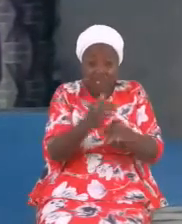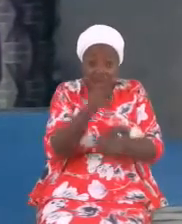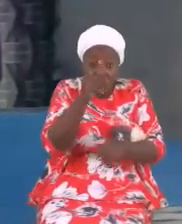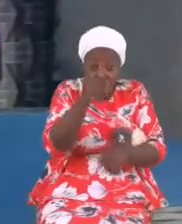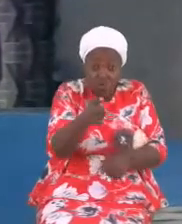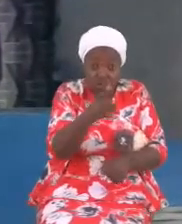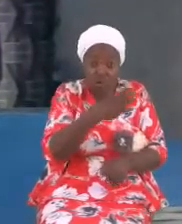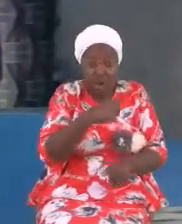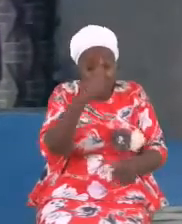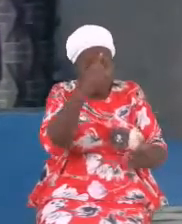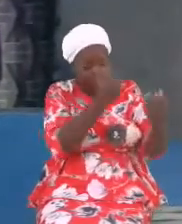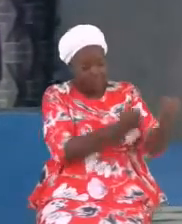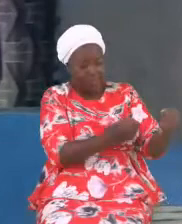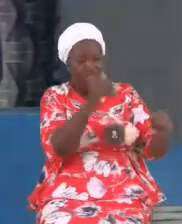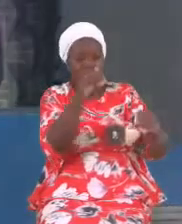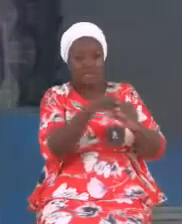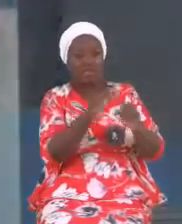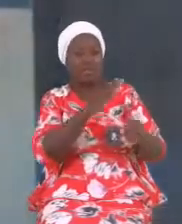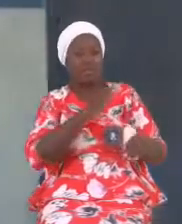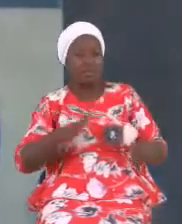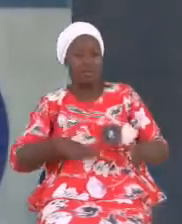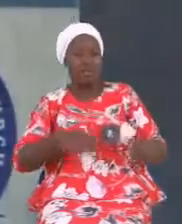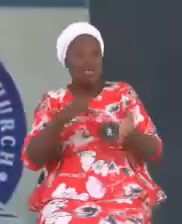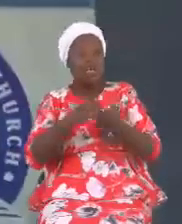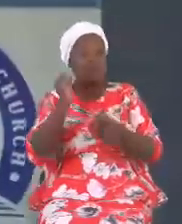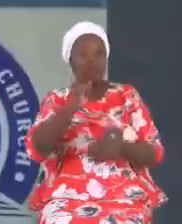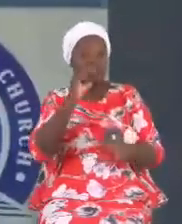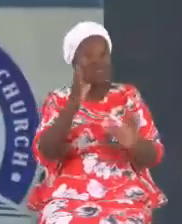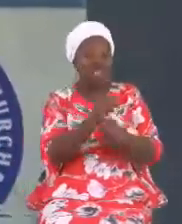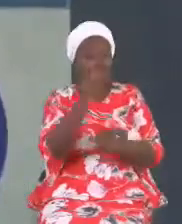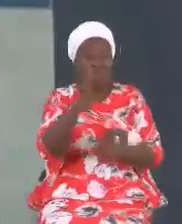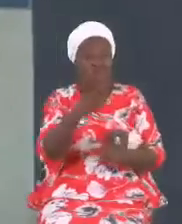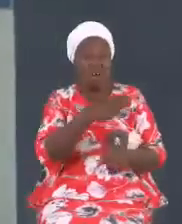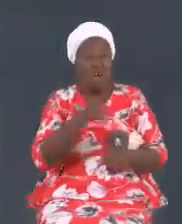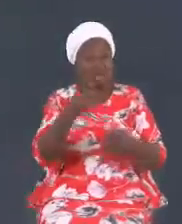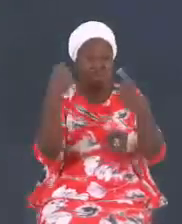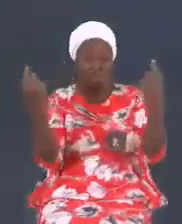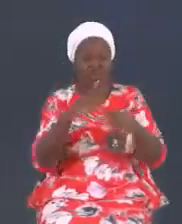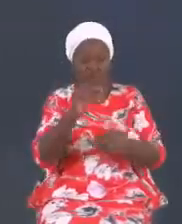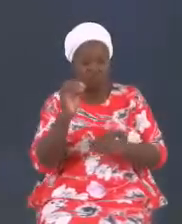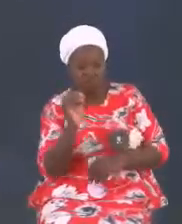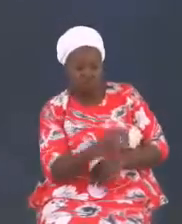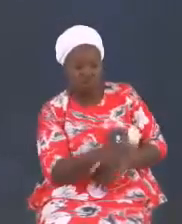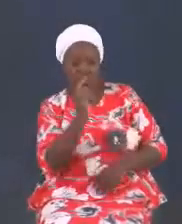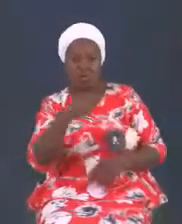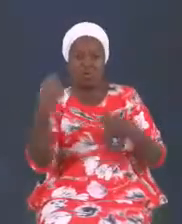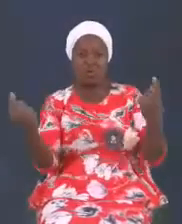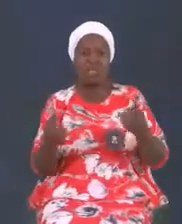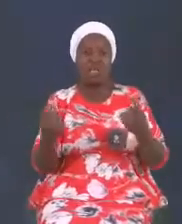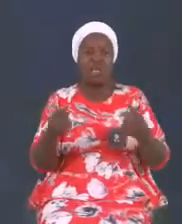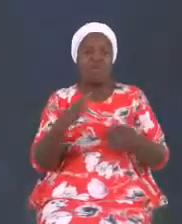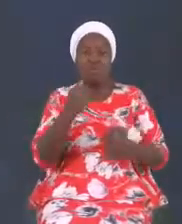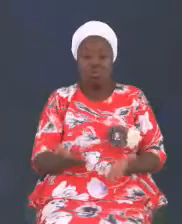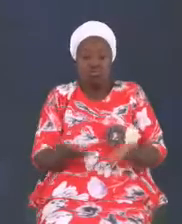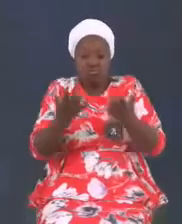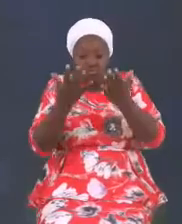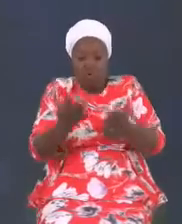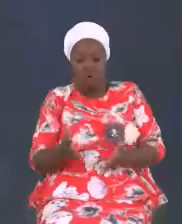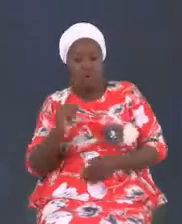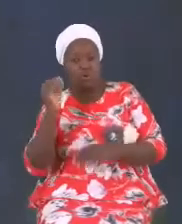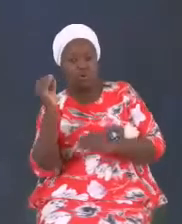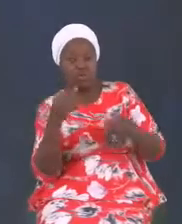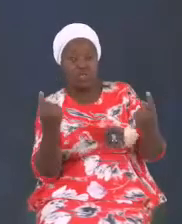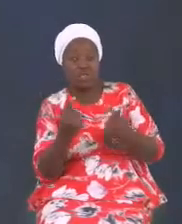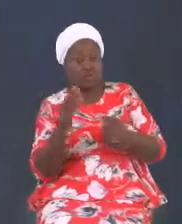faith in Christ. It will not take you and your sin. You have to drop your sin, your load of sin. You have to drop